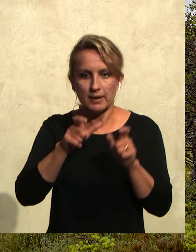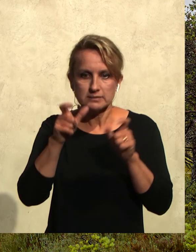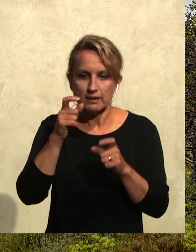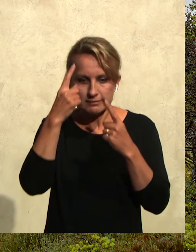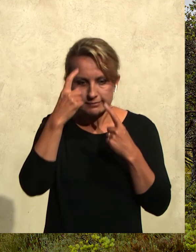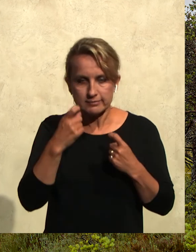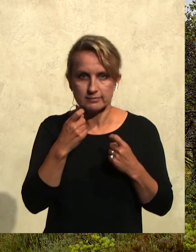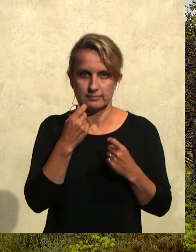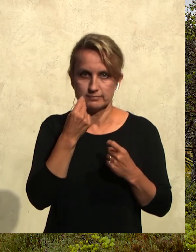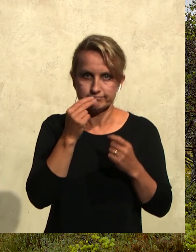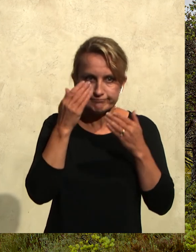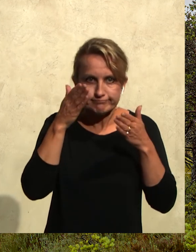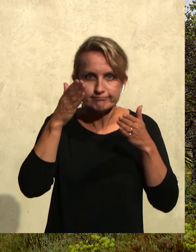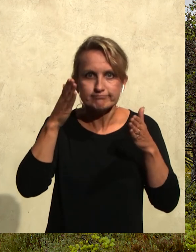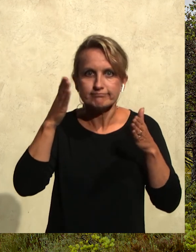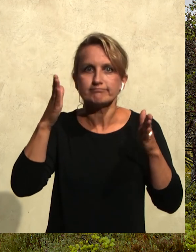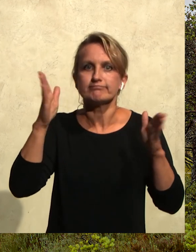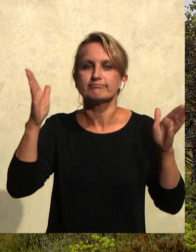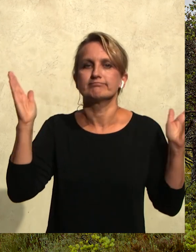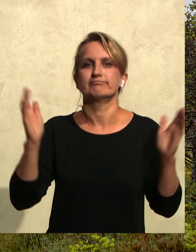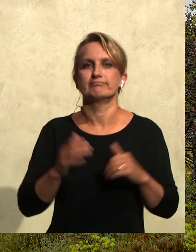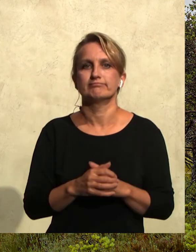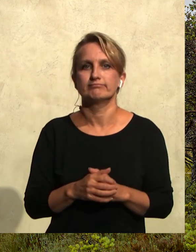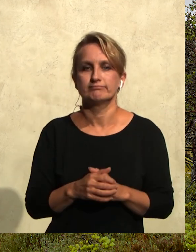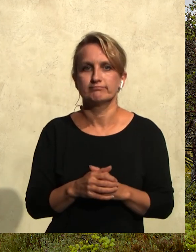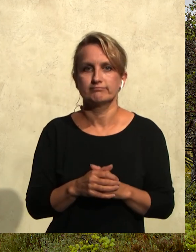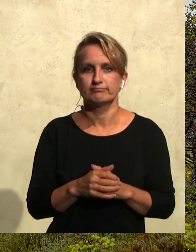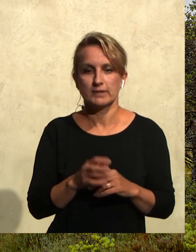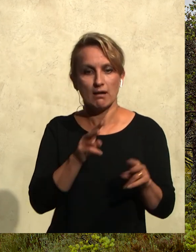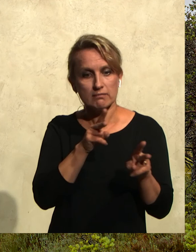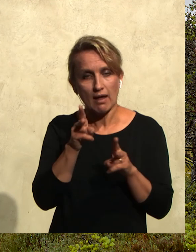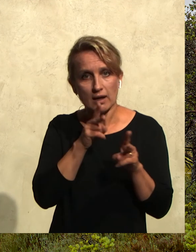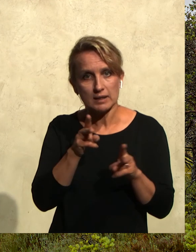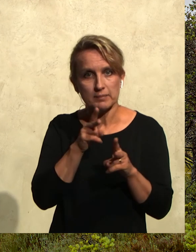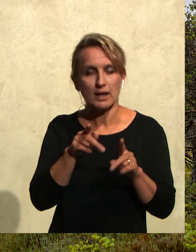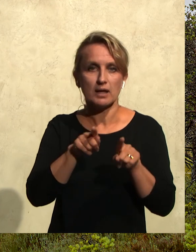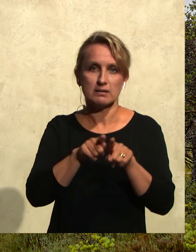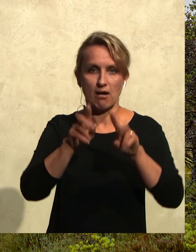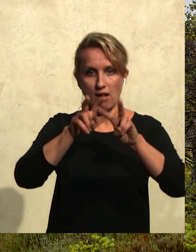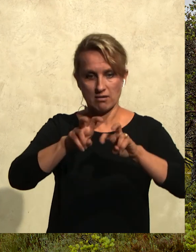sharing my screen and pass back to the chair.